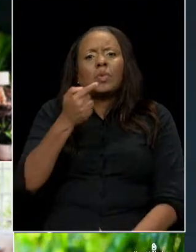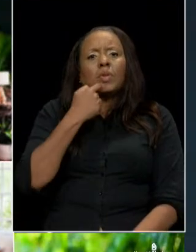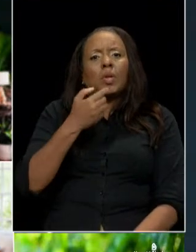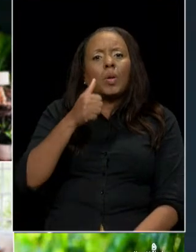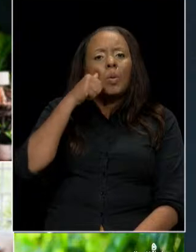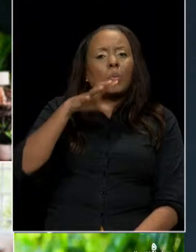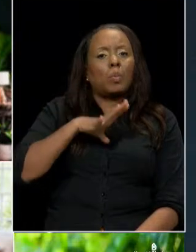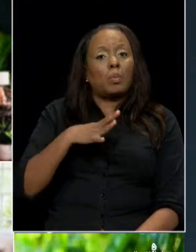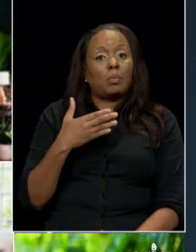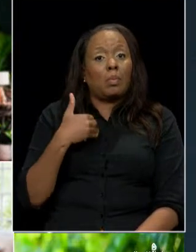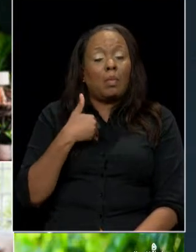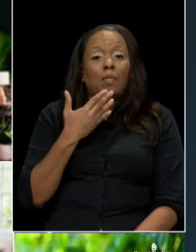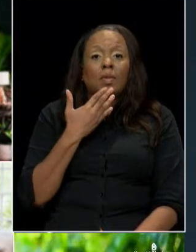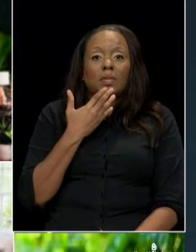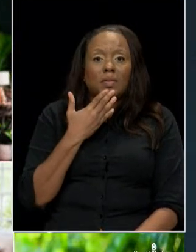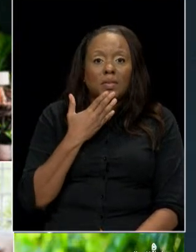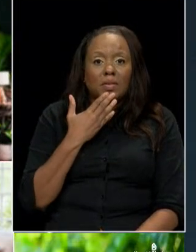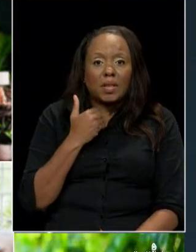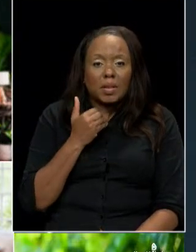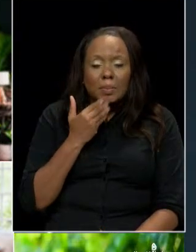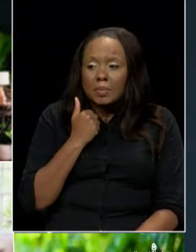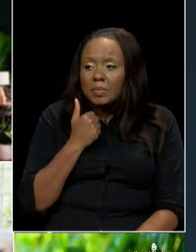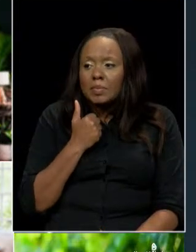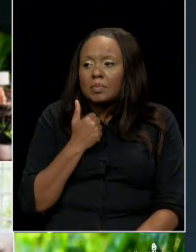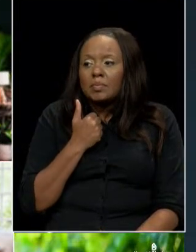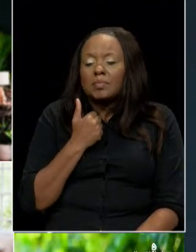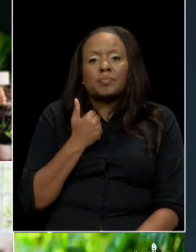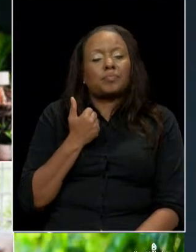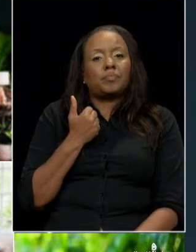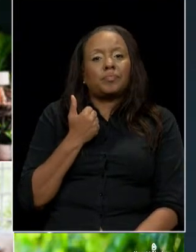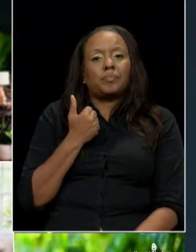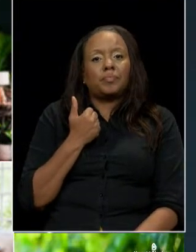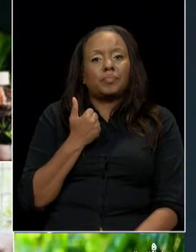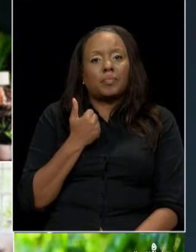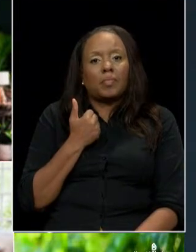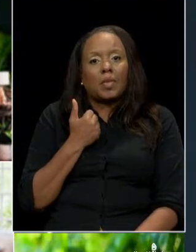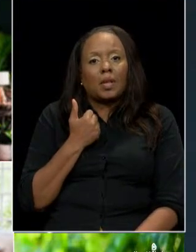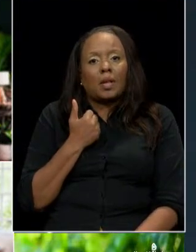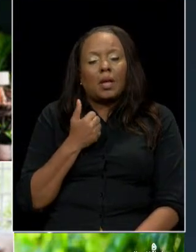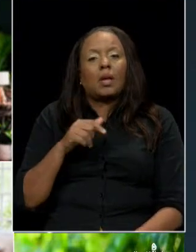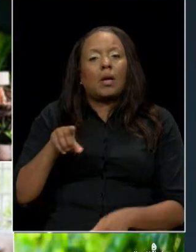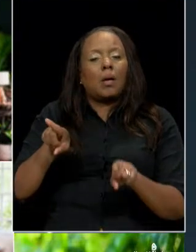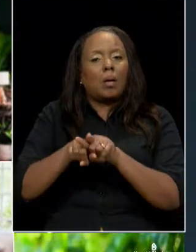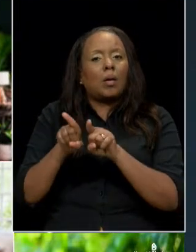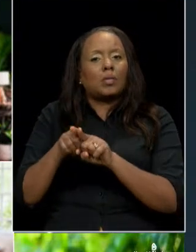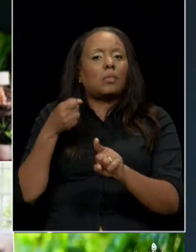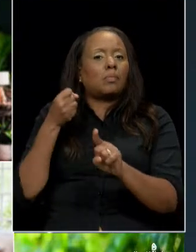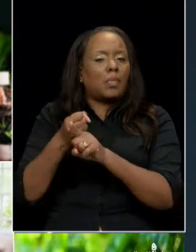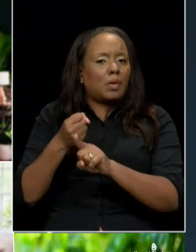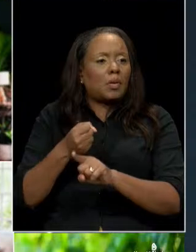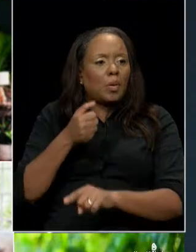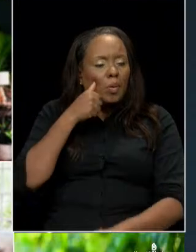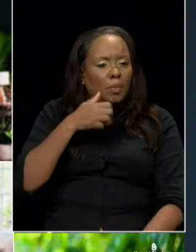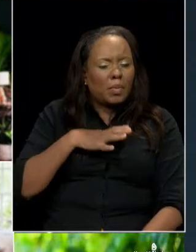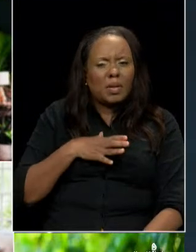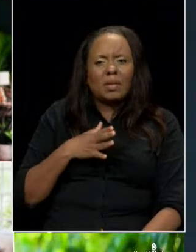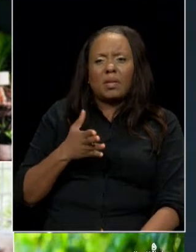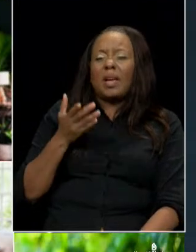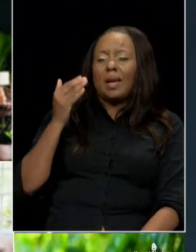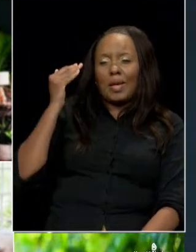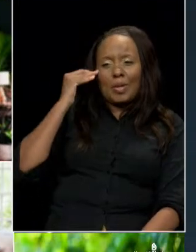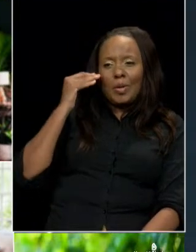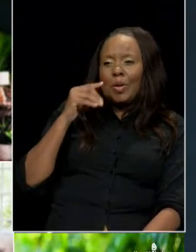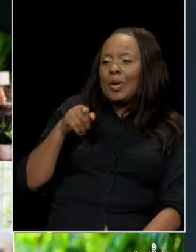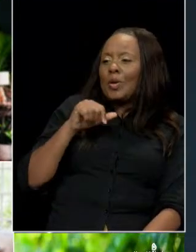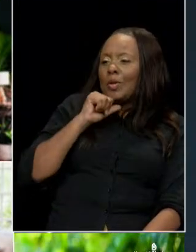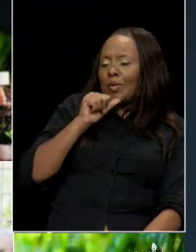are also affected in terms of sexual dysfunction. I don't know if there's anything, I know you're not a gynecologist, but if there's anything you can